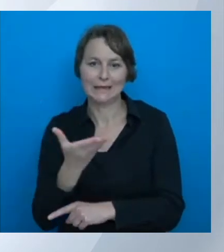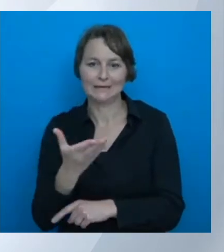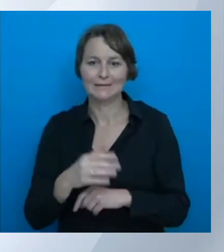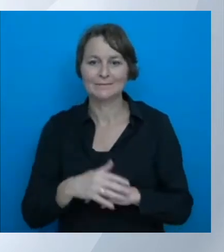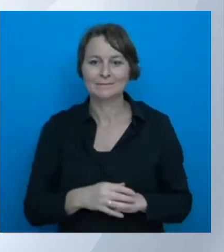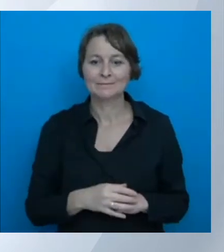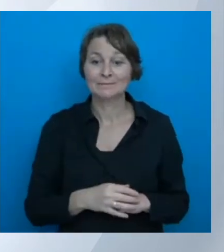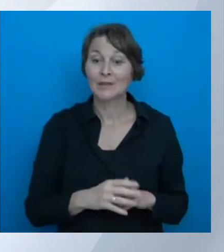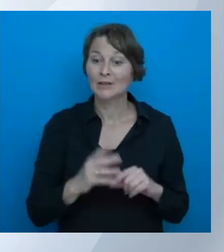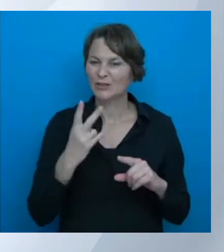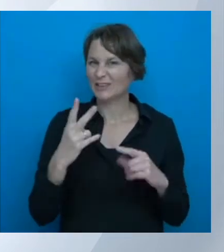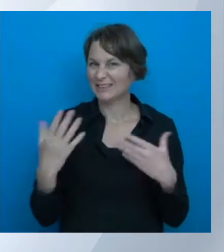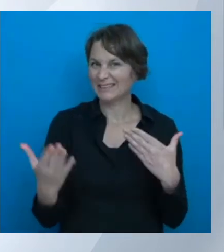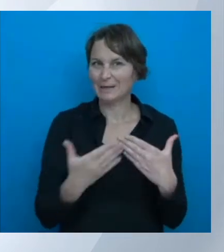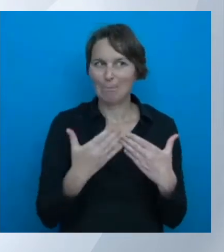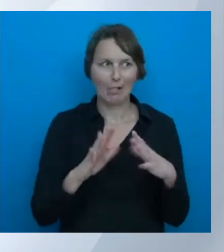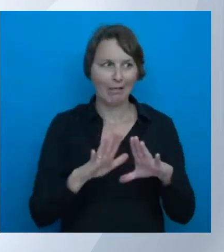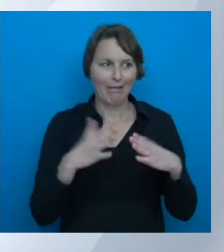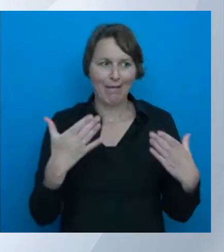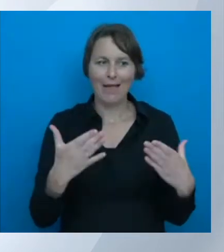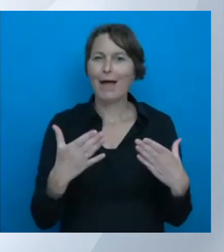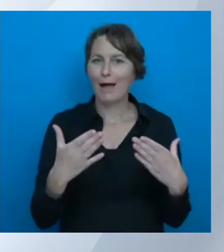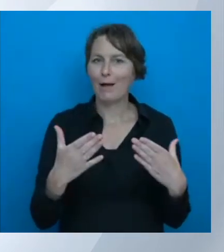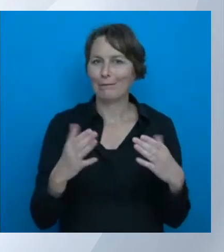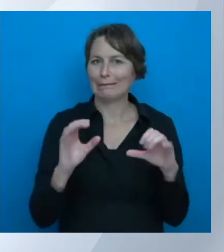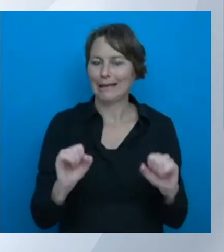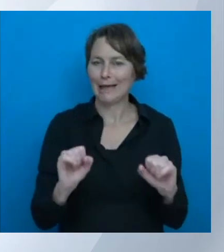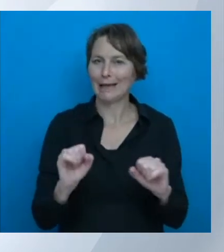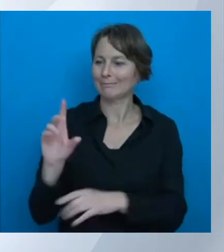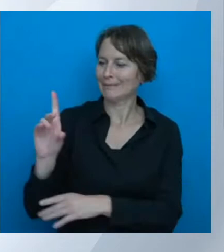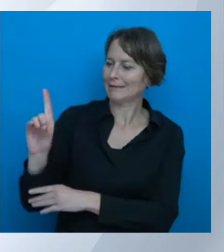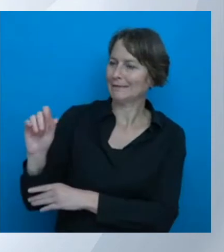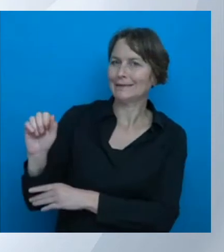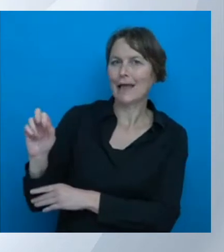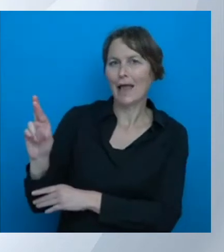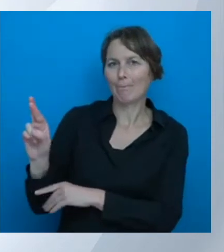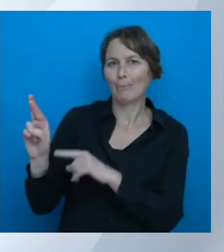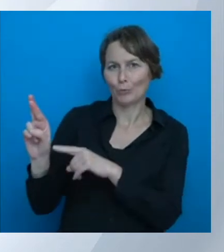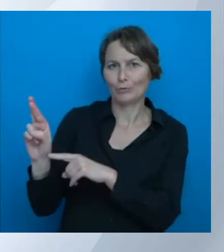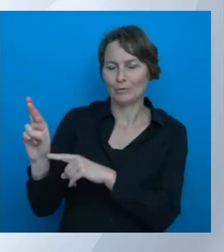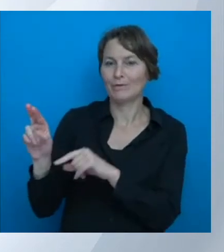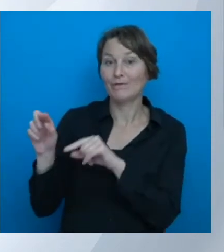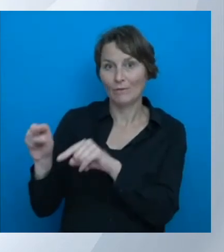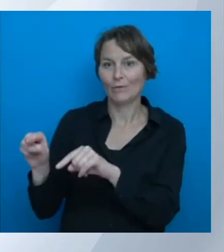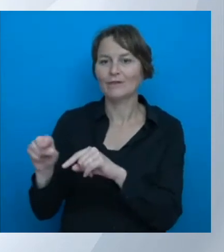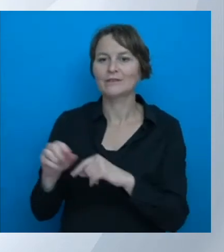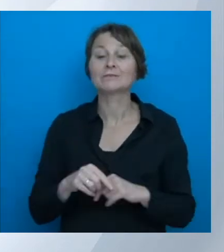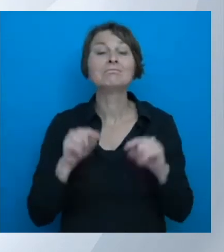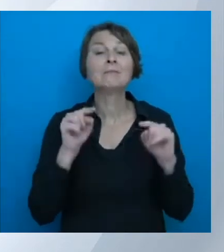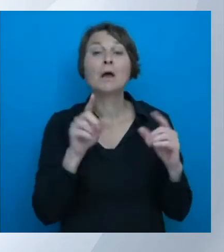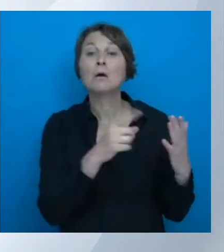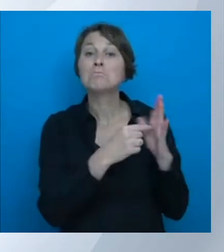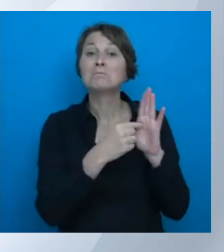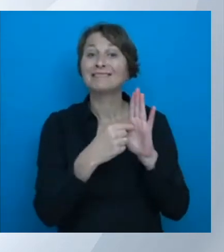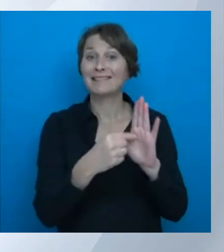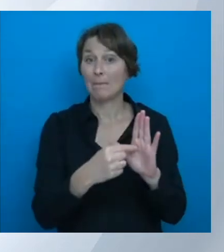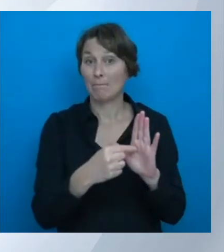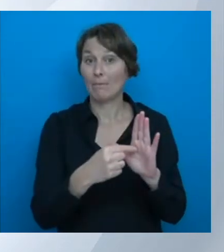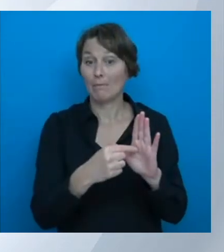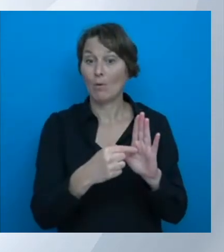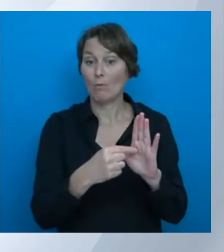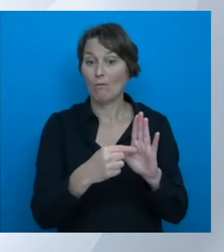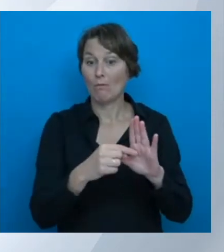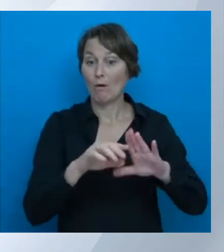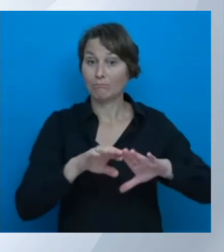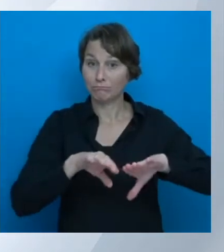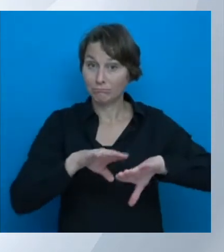of Dapr. Now I will extend this demo, and then